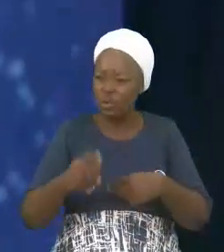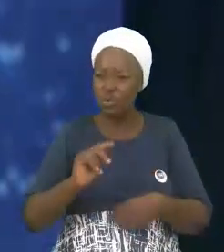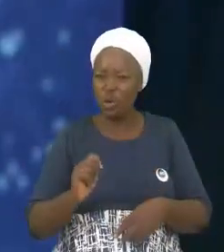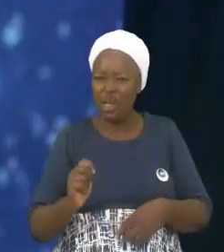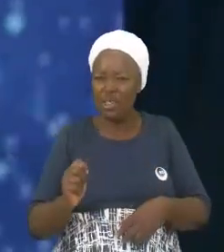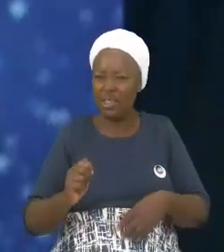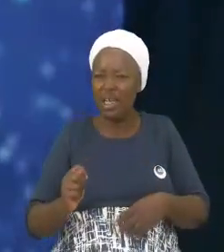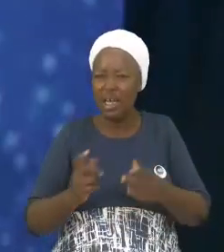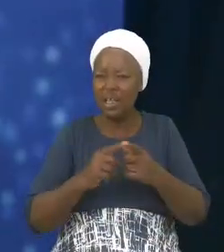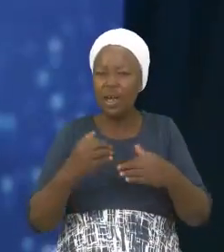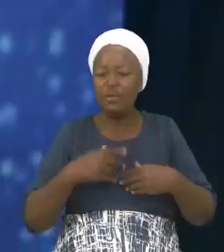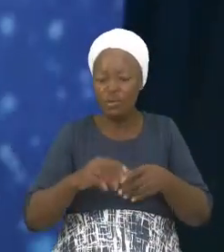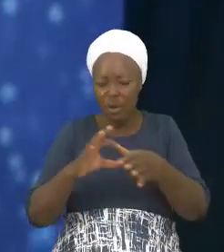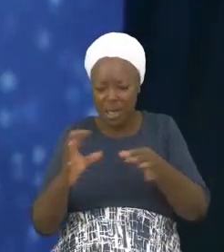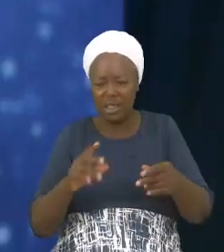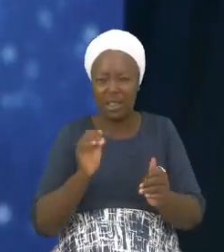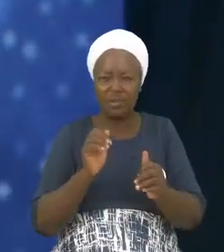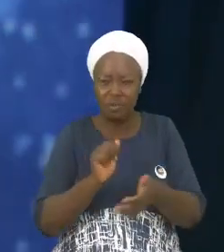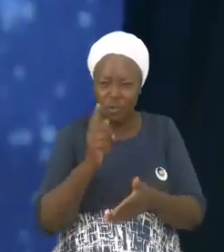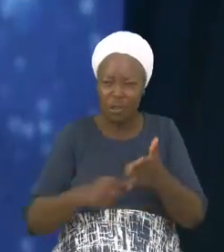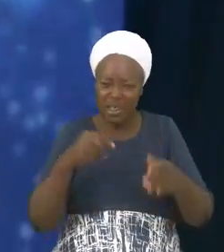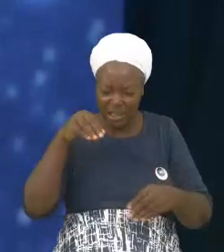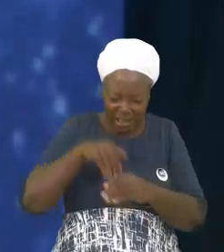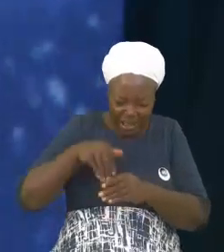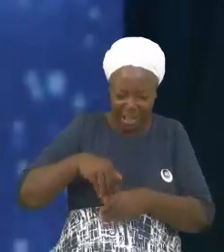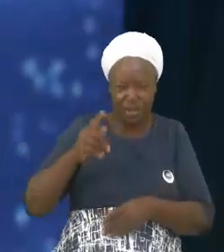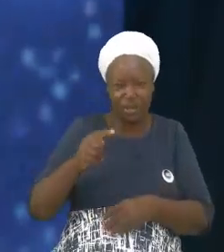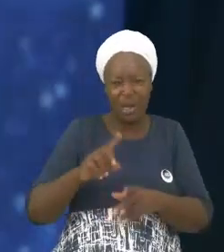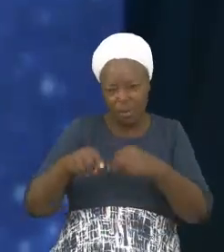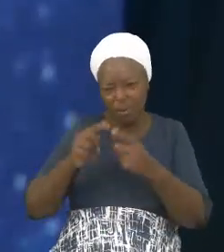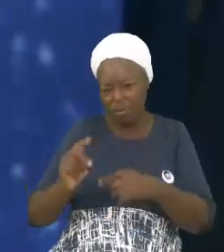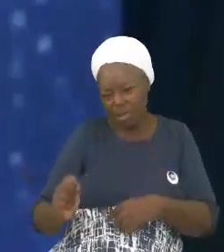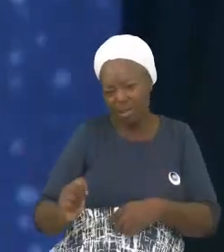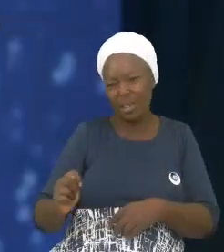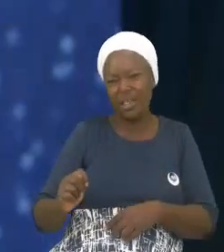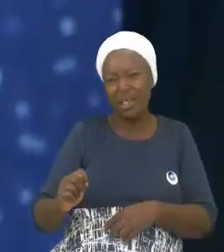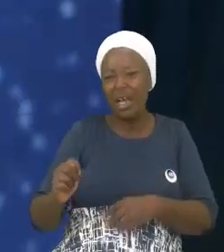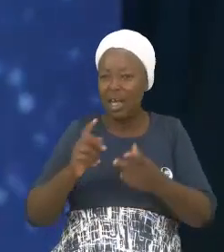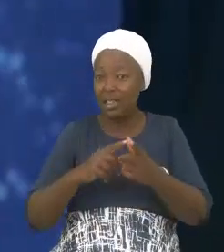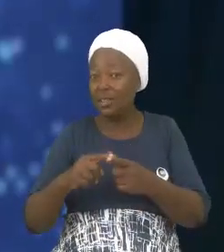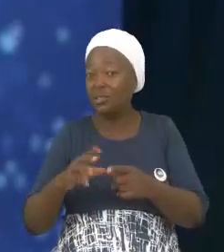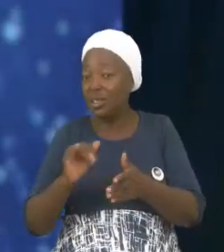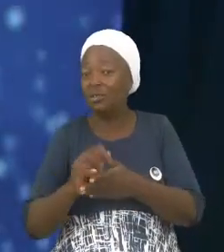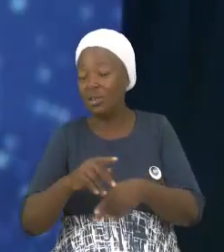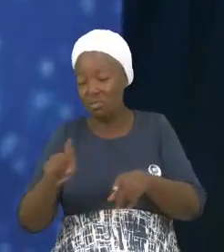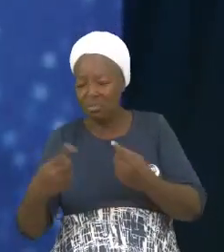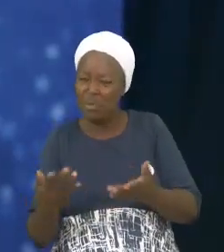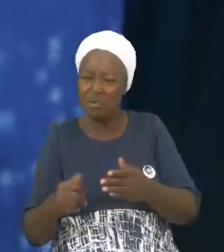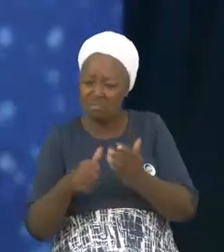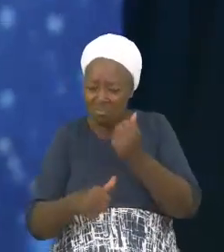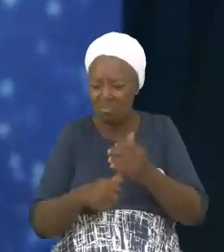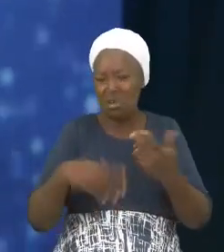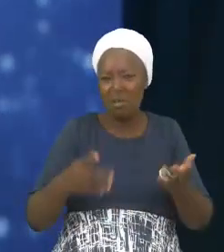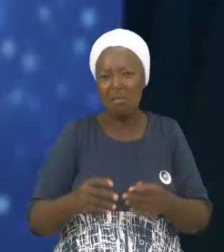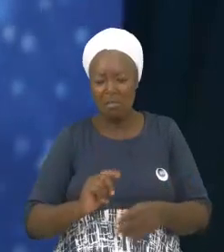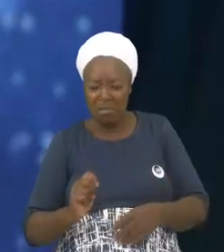release what is inside there. And you need to go to the restroom where you release all that thing.